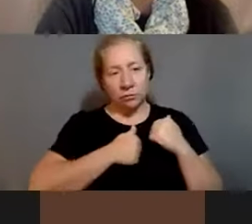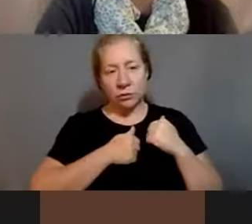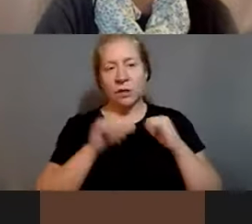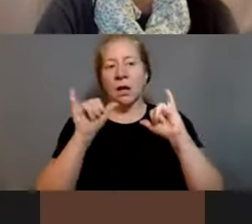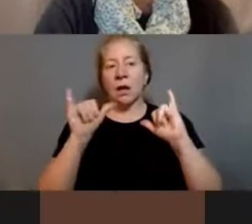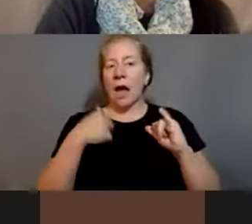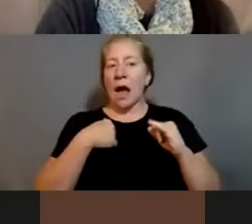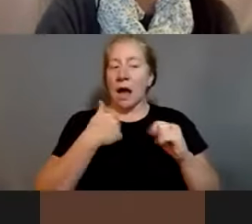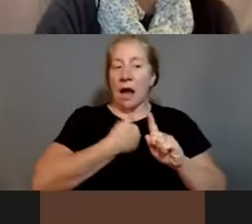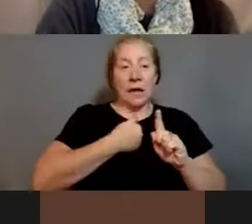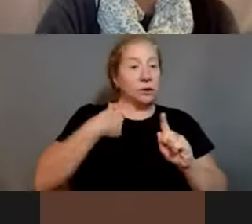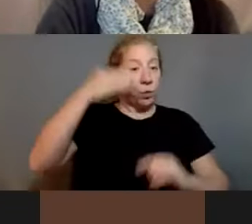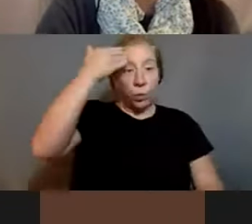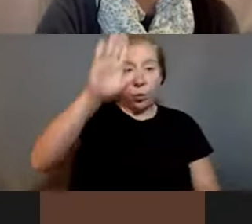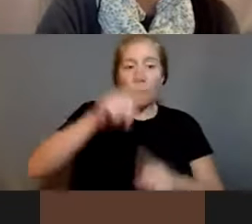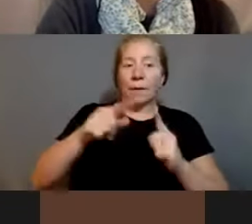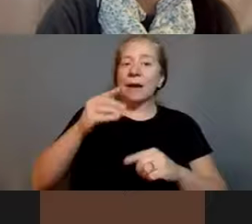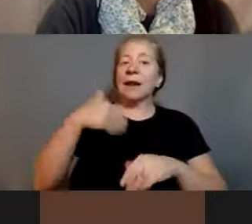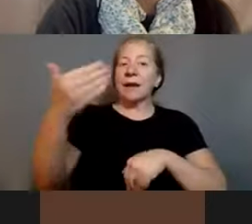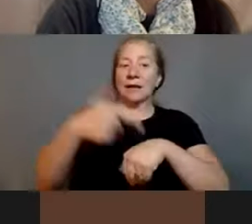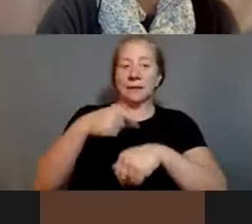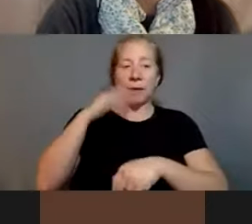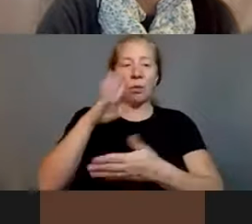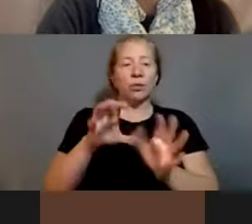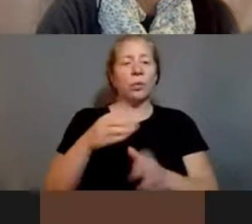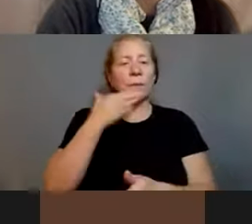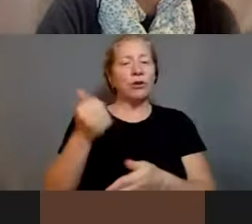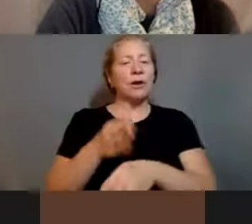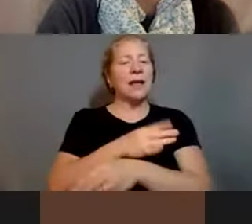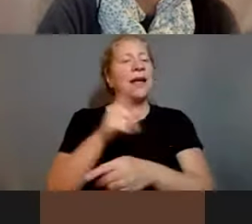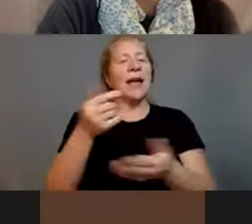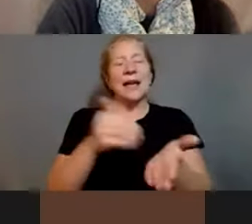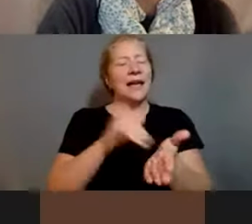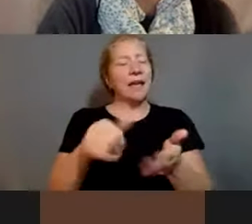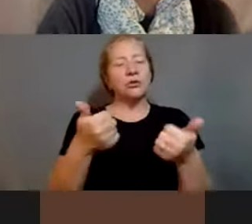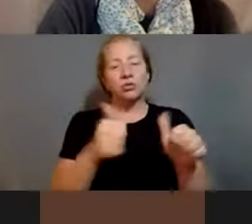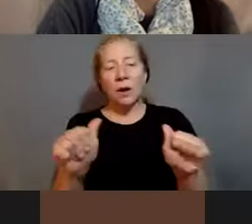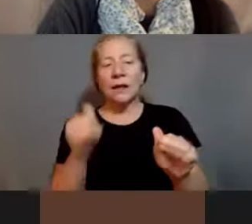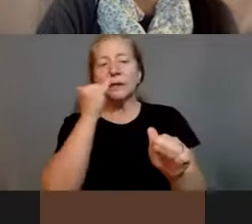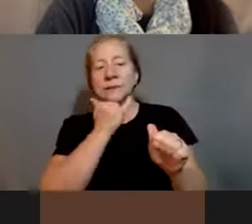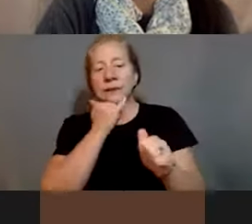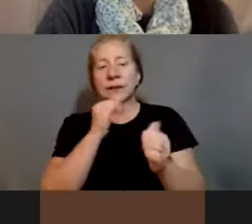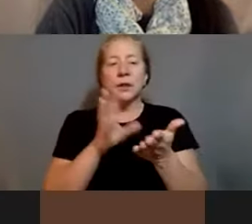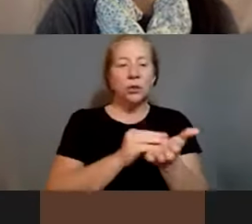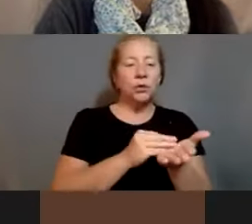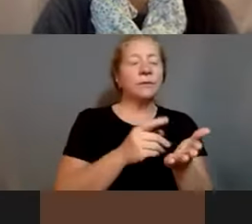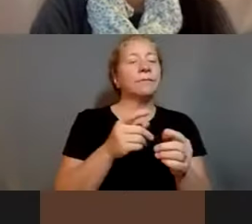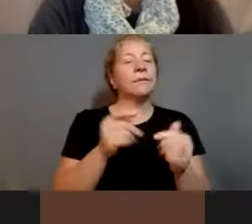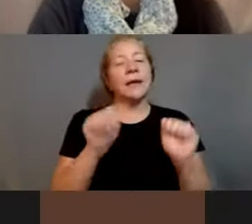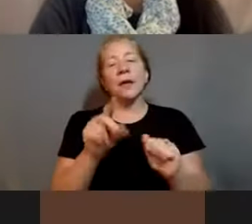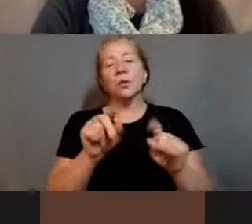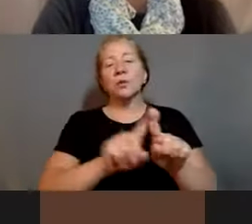not know and I'm going to do better once, you know what I'm saying? So it's a process, it's a trial and error, but you can read books, maybe do